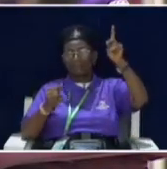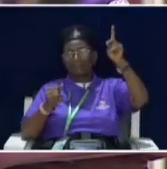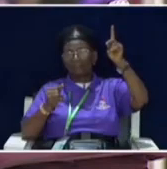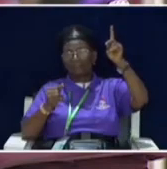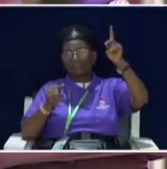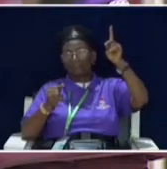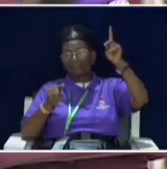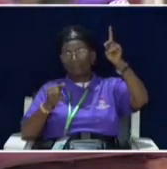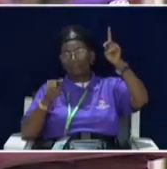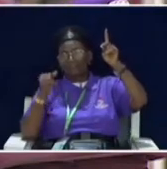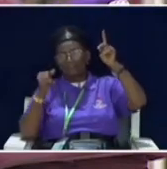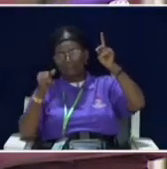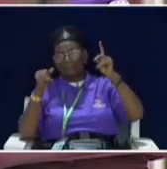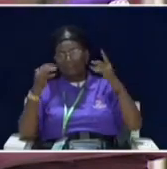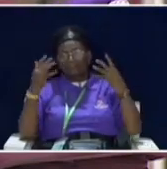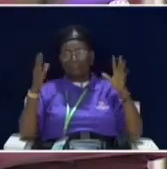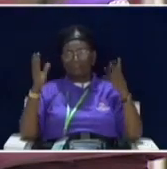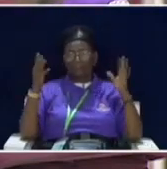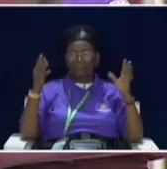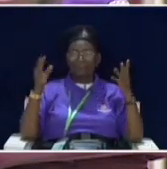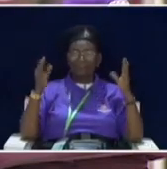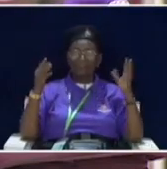Any.